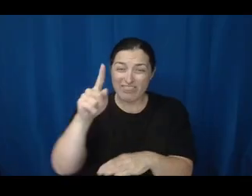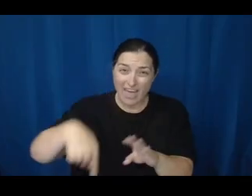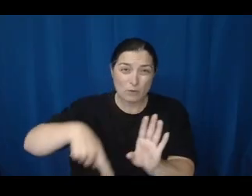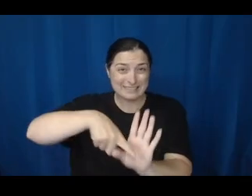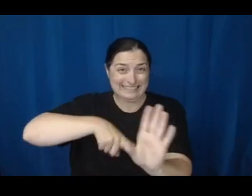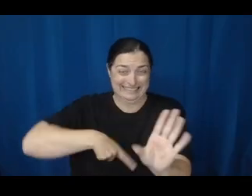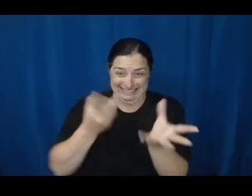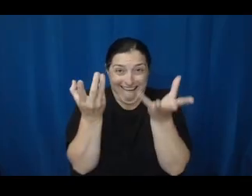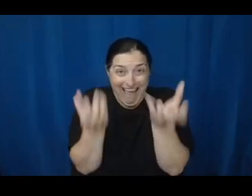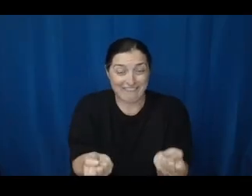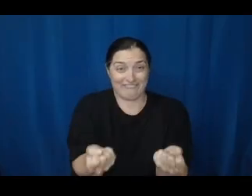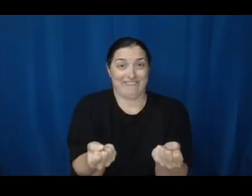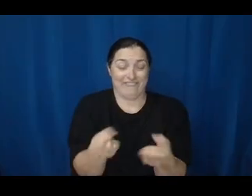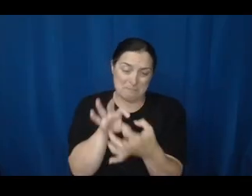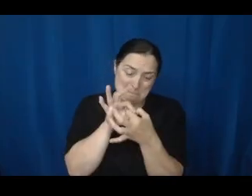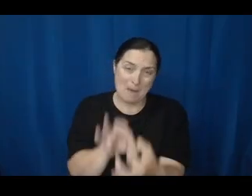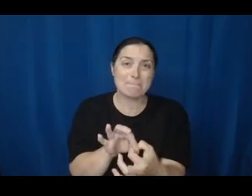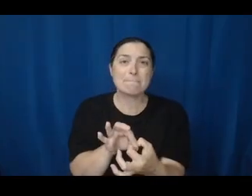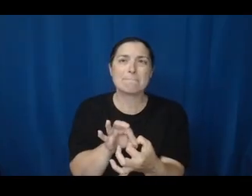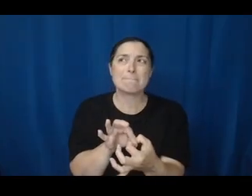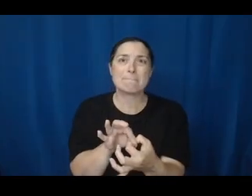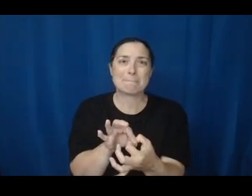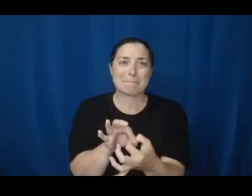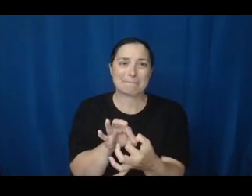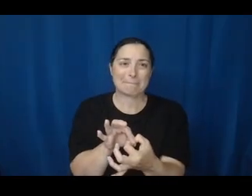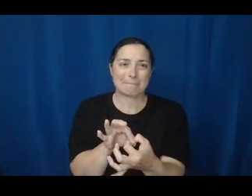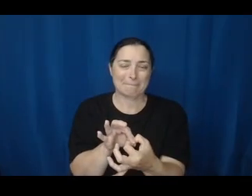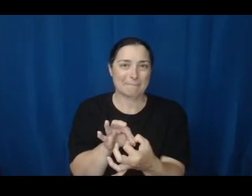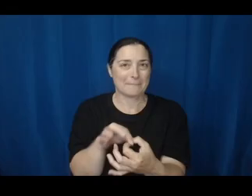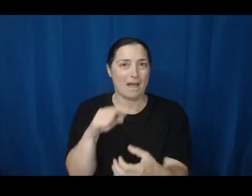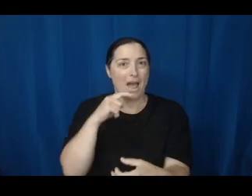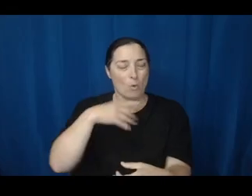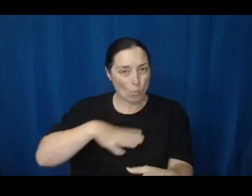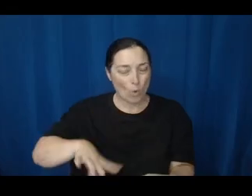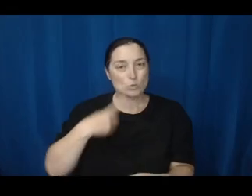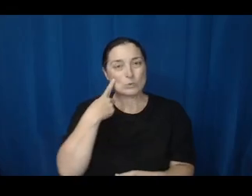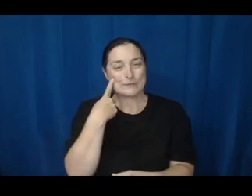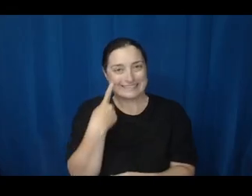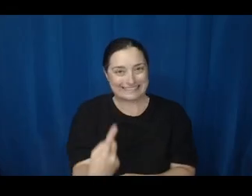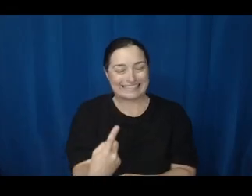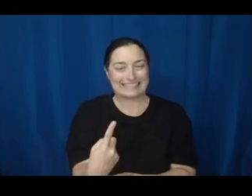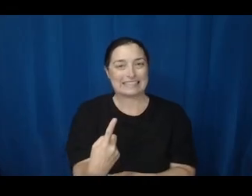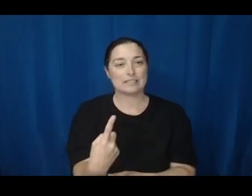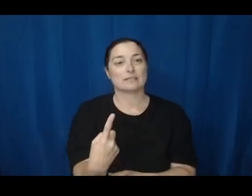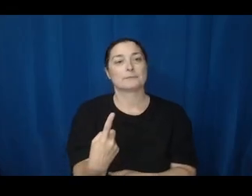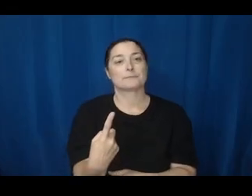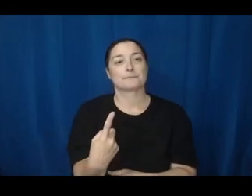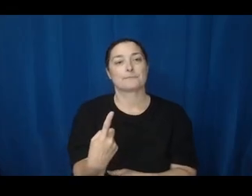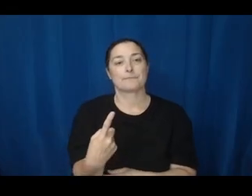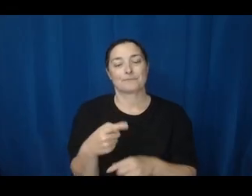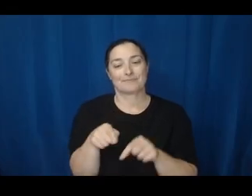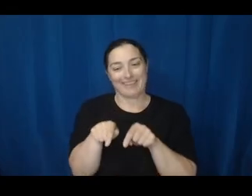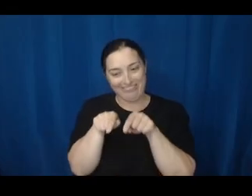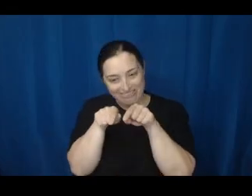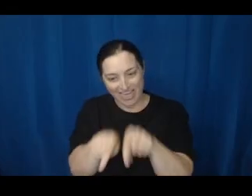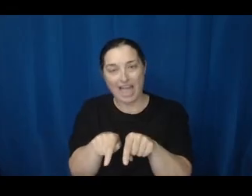That would be just one thing I would really want to see is those ways of